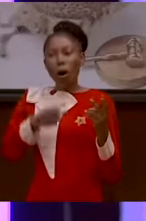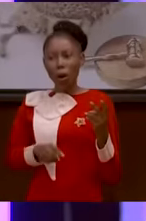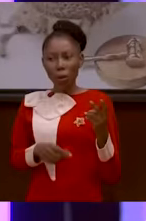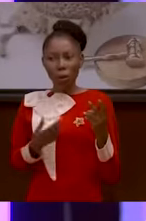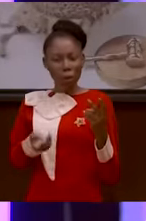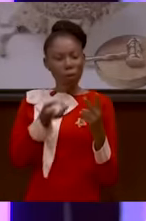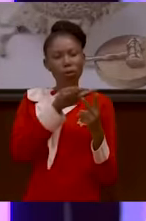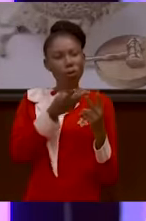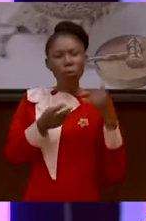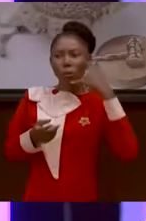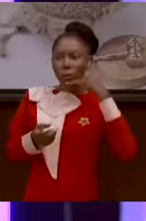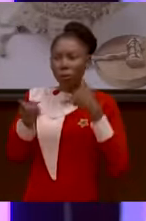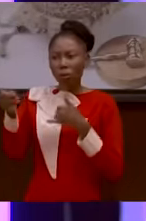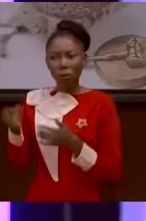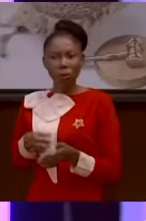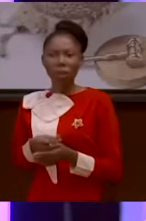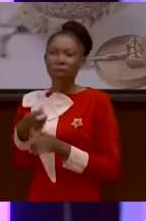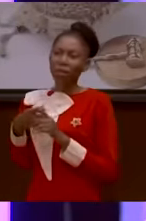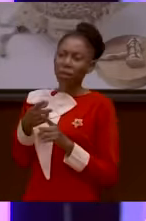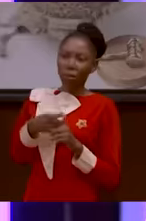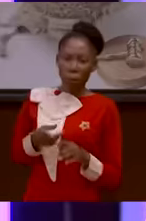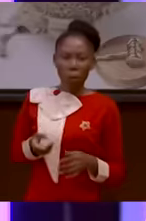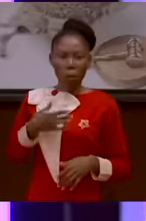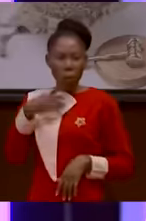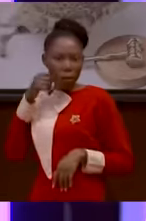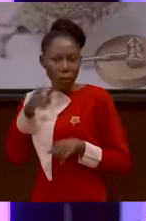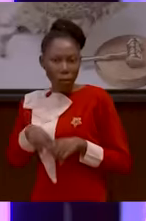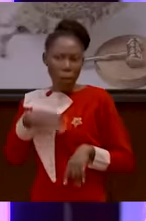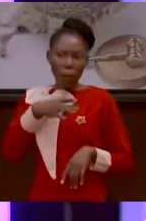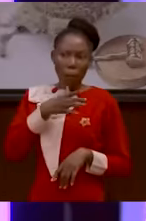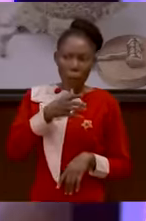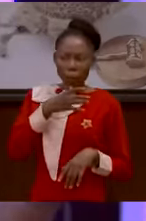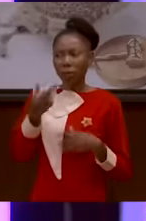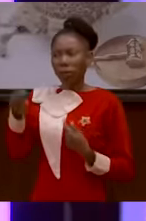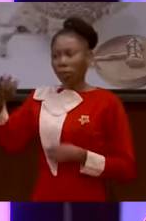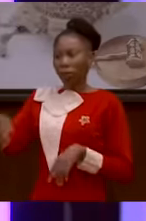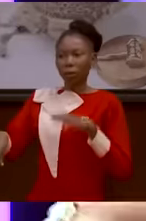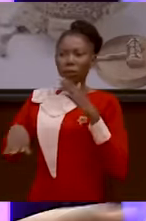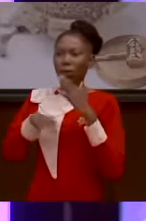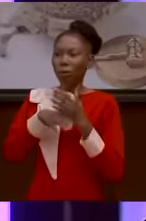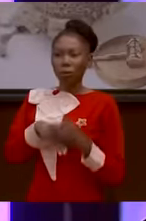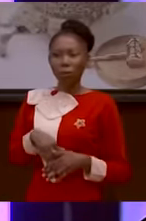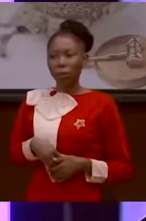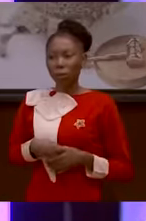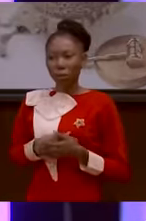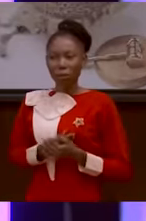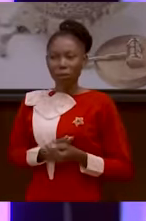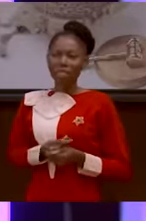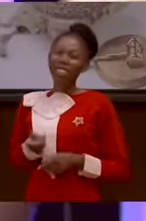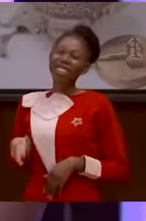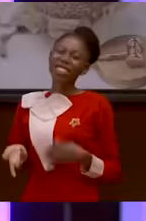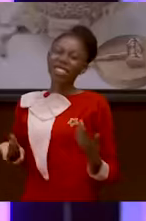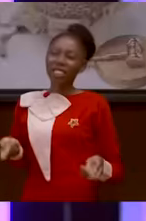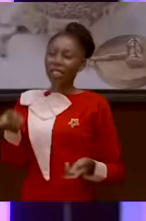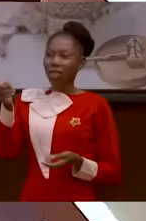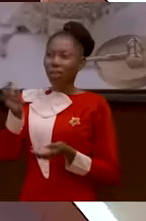lot of people called him, my sister, my mom, my dad, but he blocked everybody and just called their number. See, I don't want to talk much. You